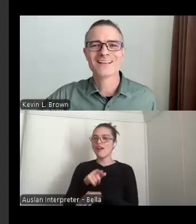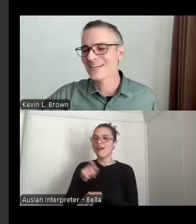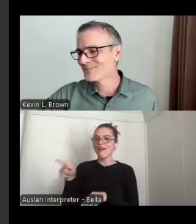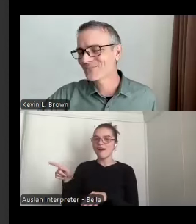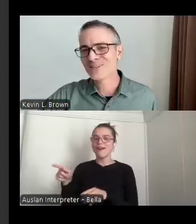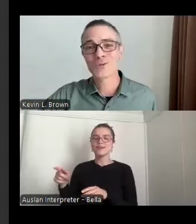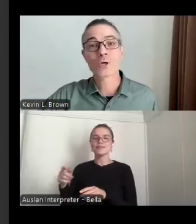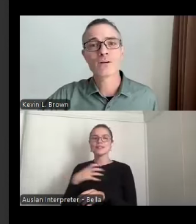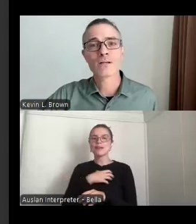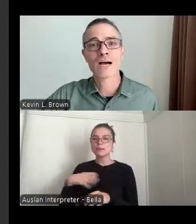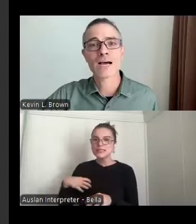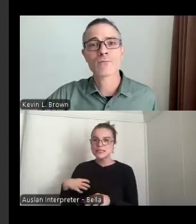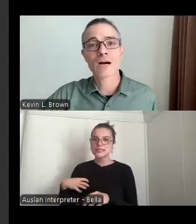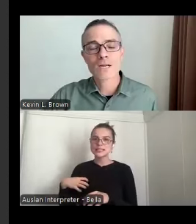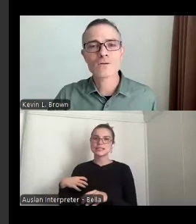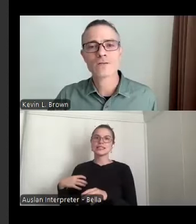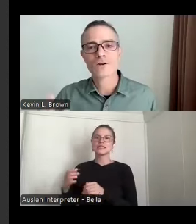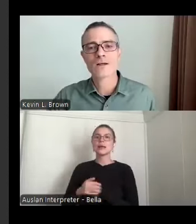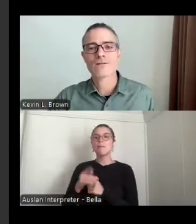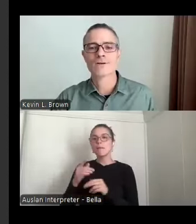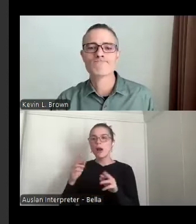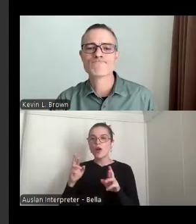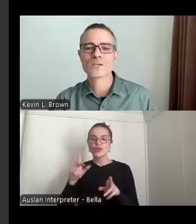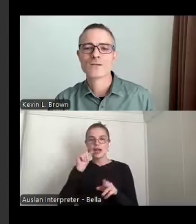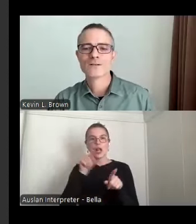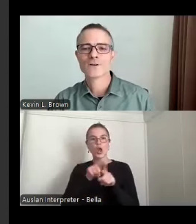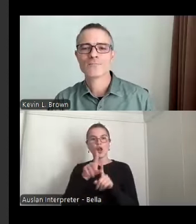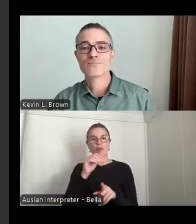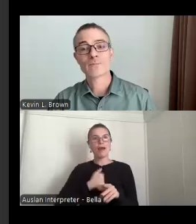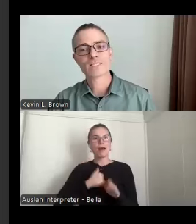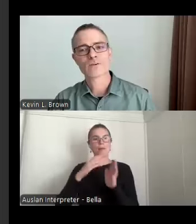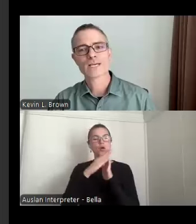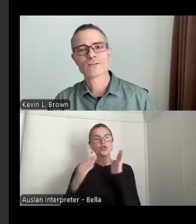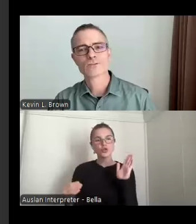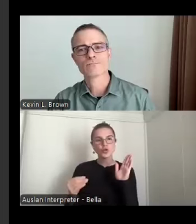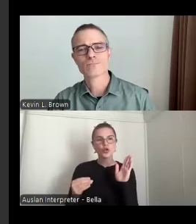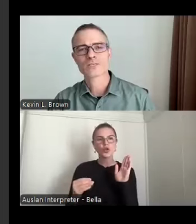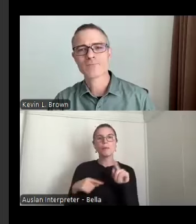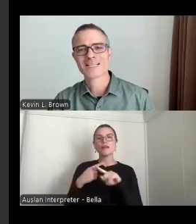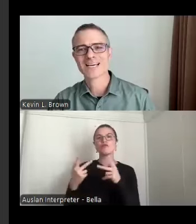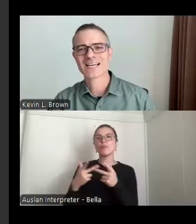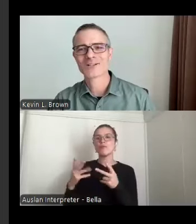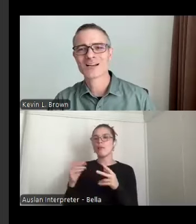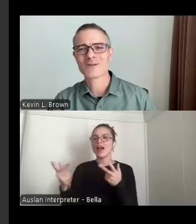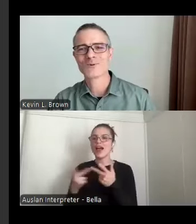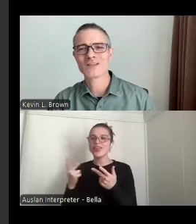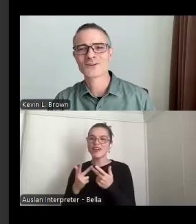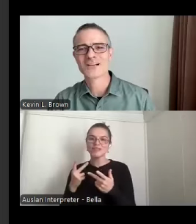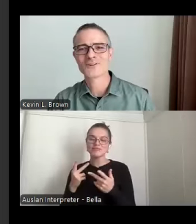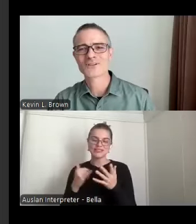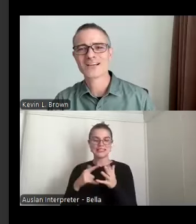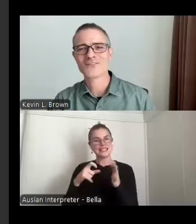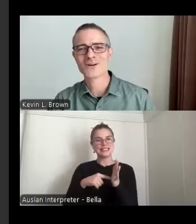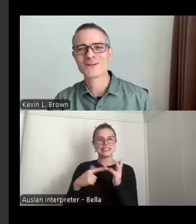can learn a lot from our model and learn a lot from these other sectors. Just like Matt said, I think a lot of people within